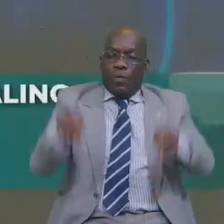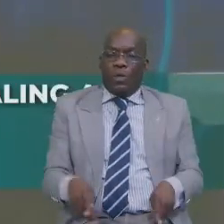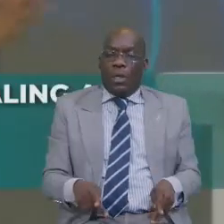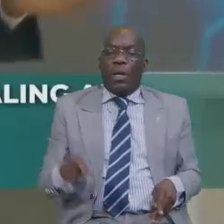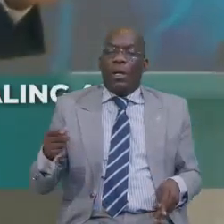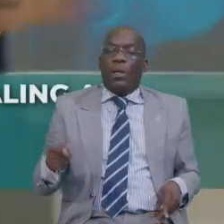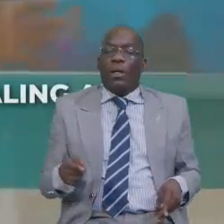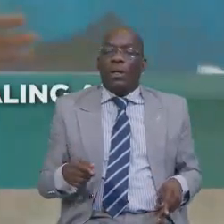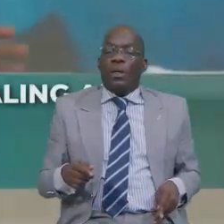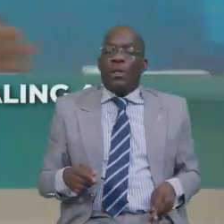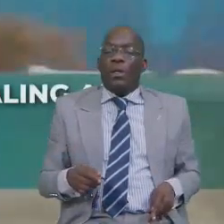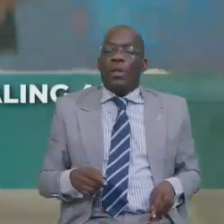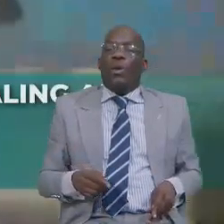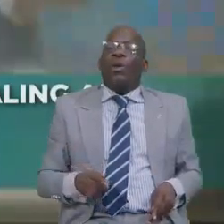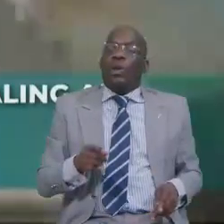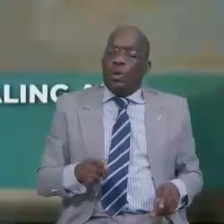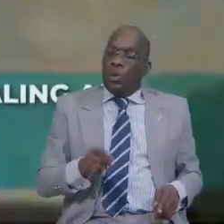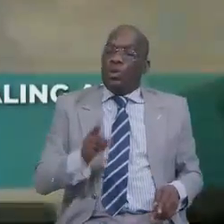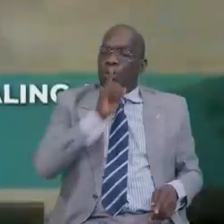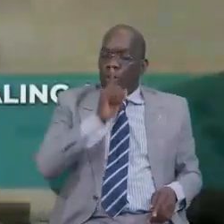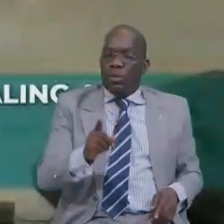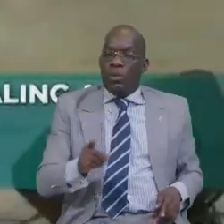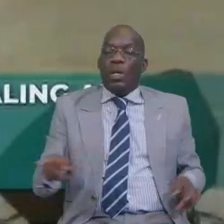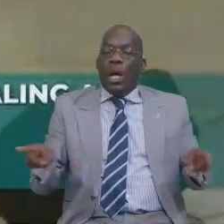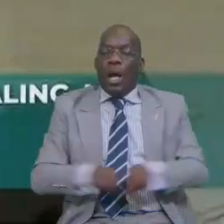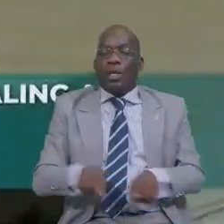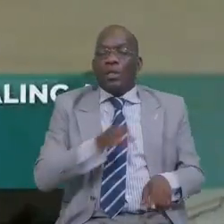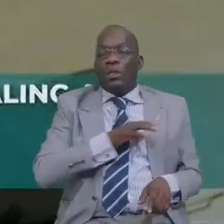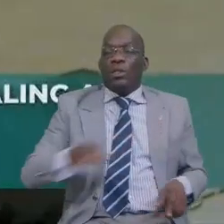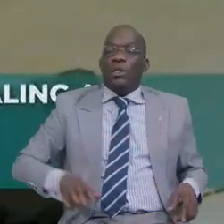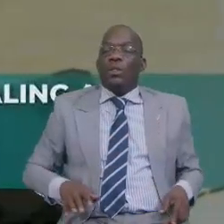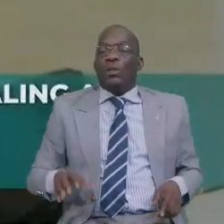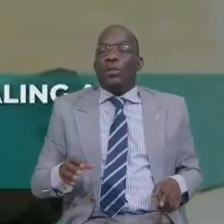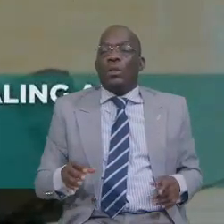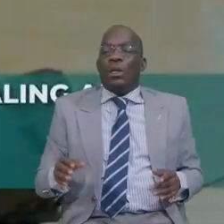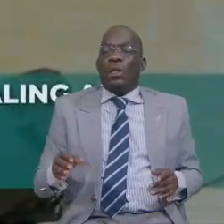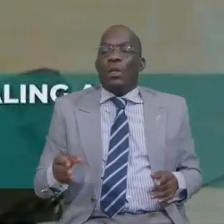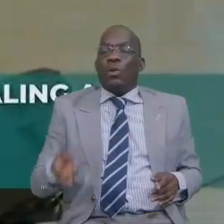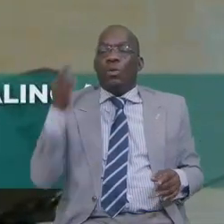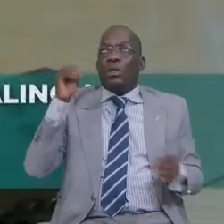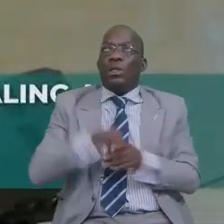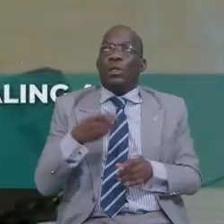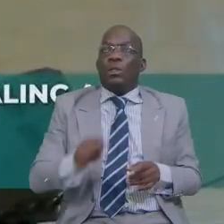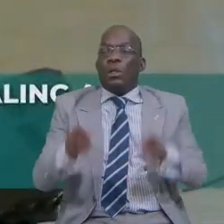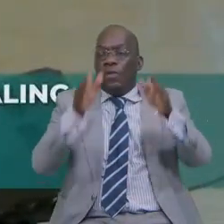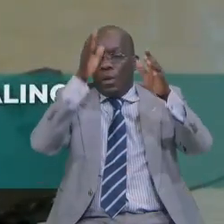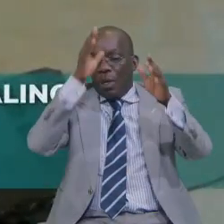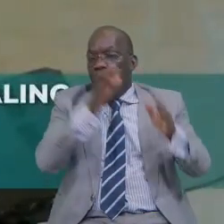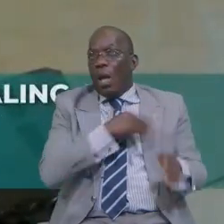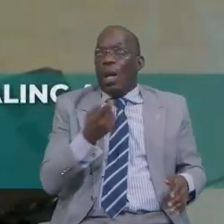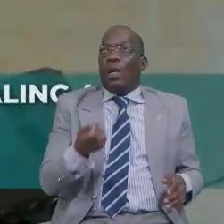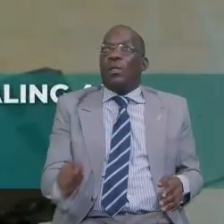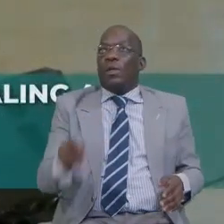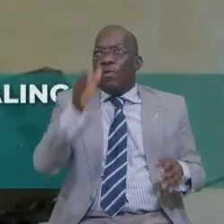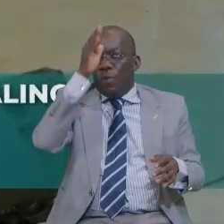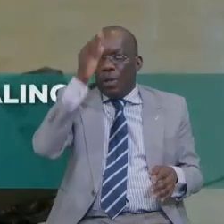us exactly as Jesus Christ was in the Father. And the Father was in